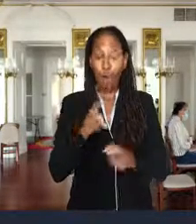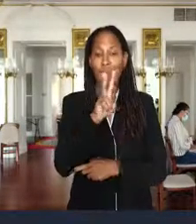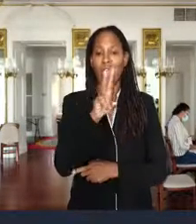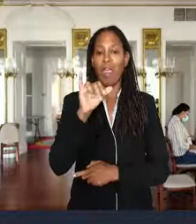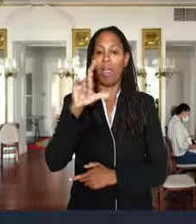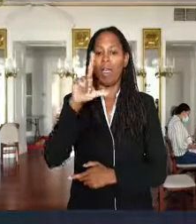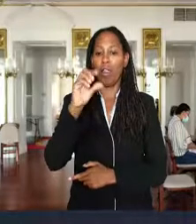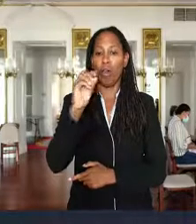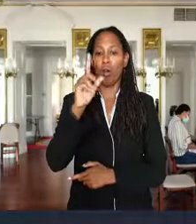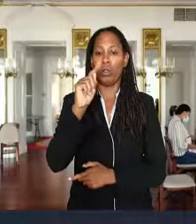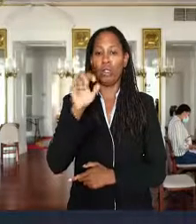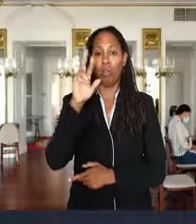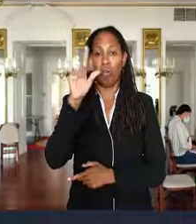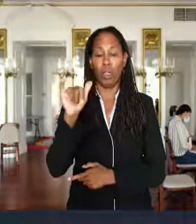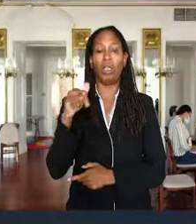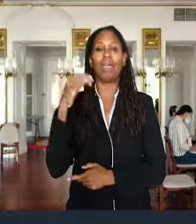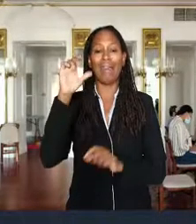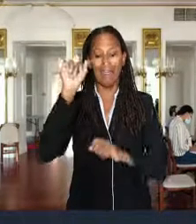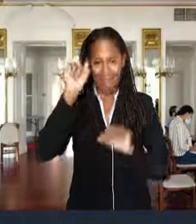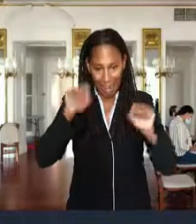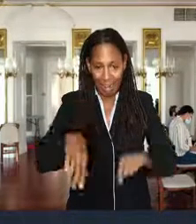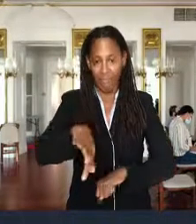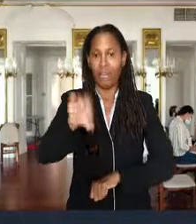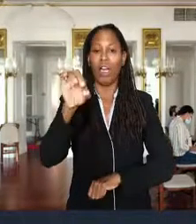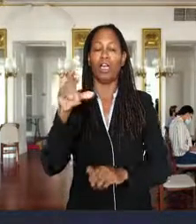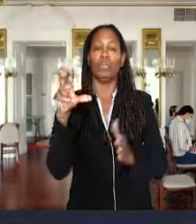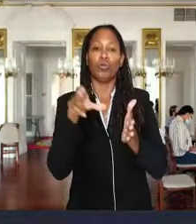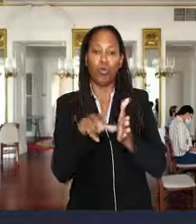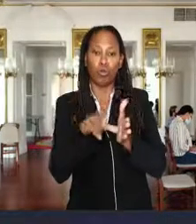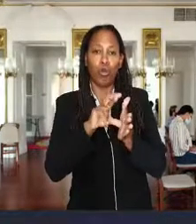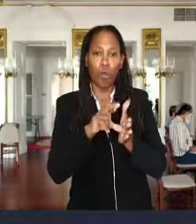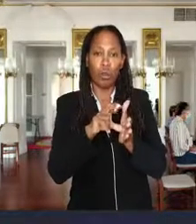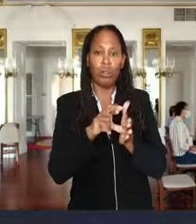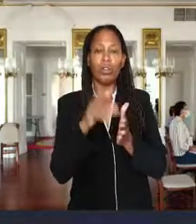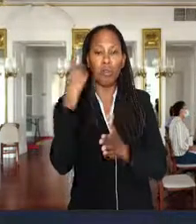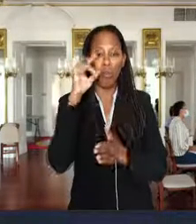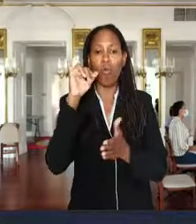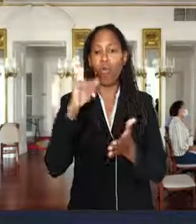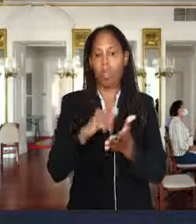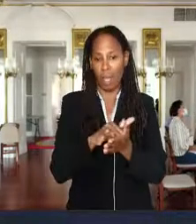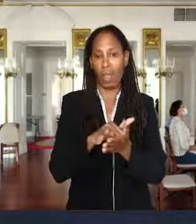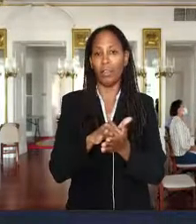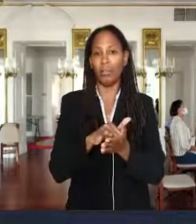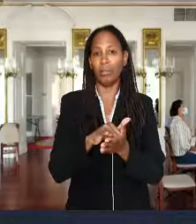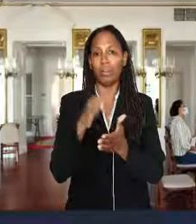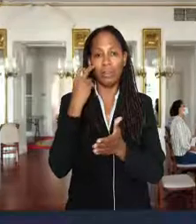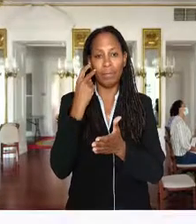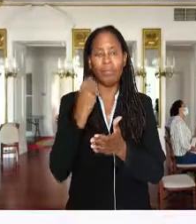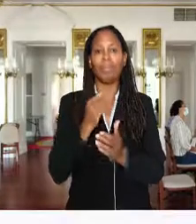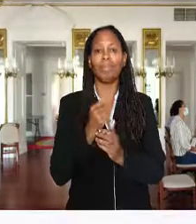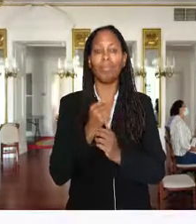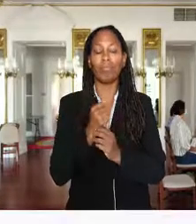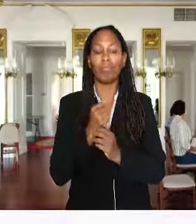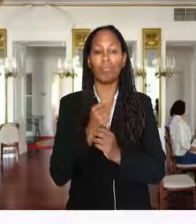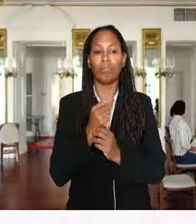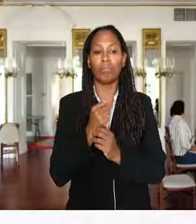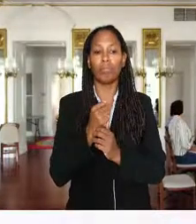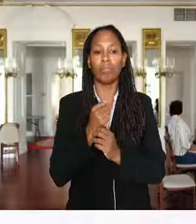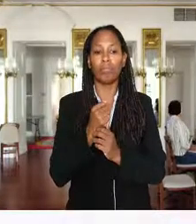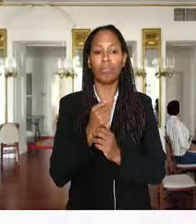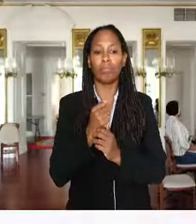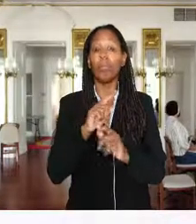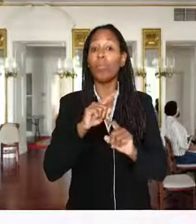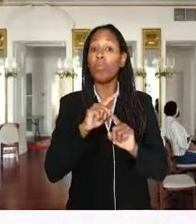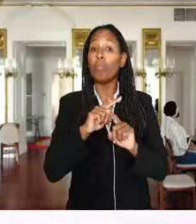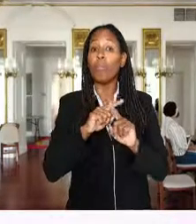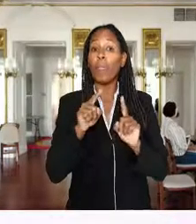and the regulations are there. And we put a lot of work into getting this done. So I'd like to thank the commissioner, her team, lottery.